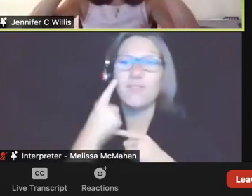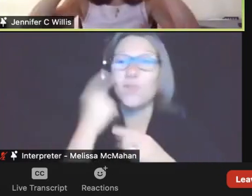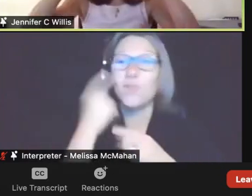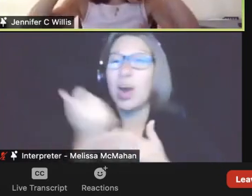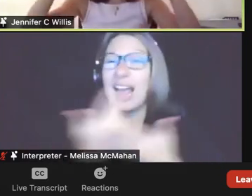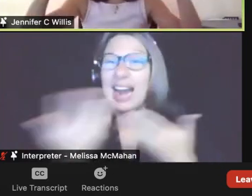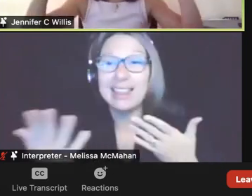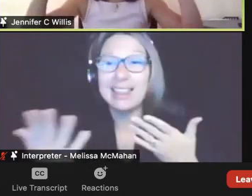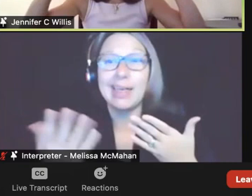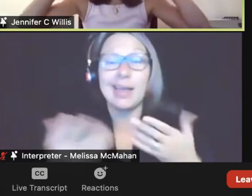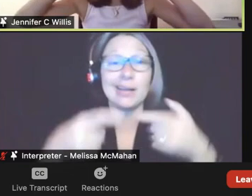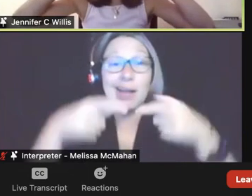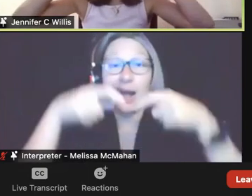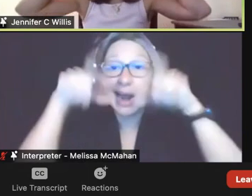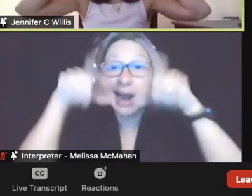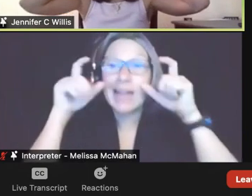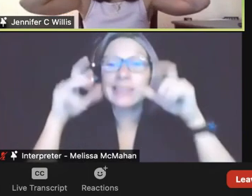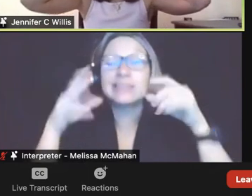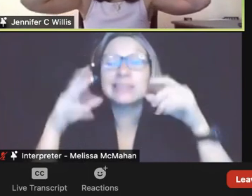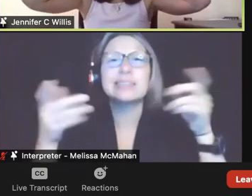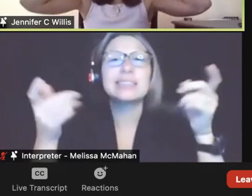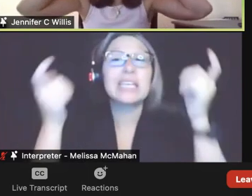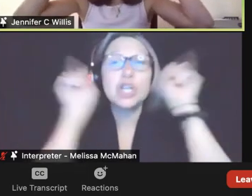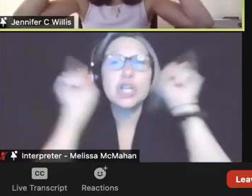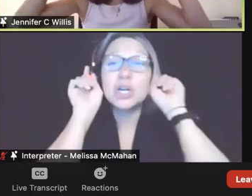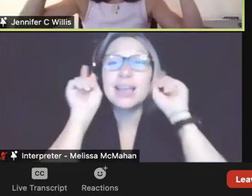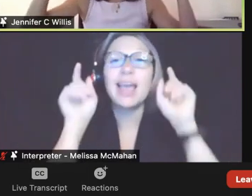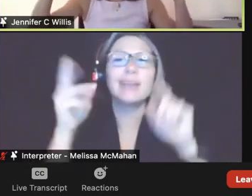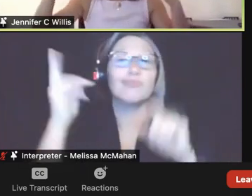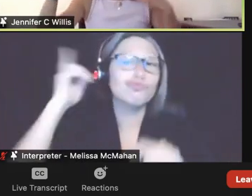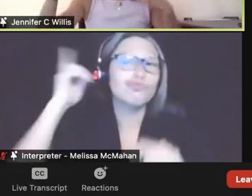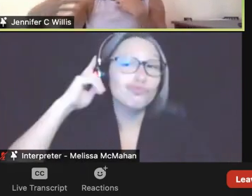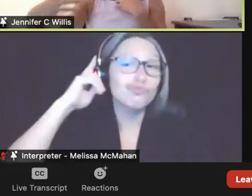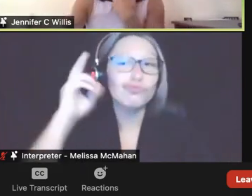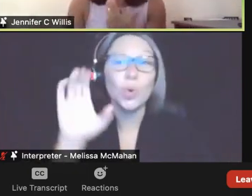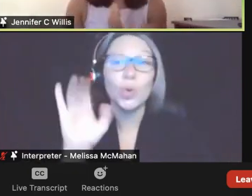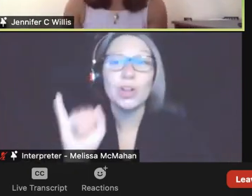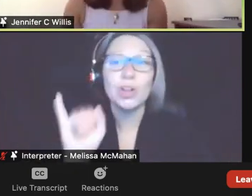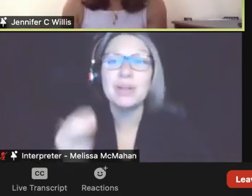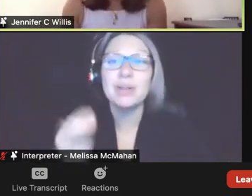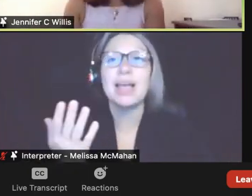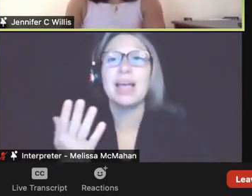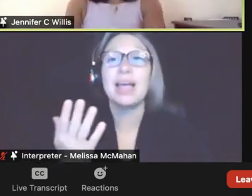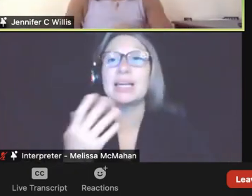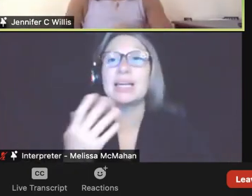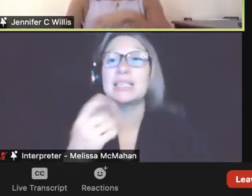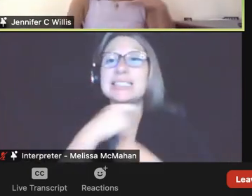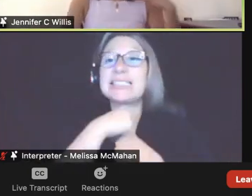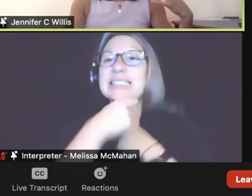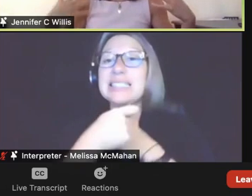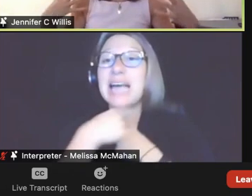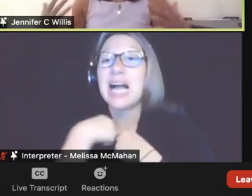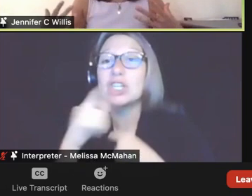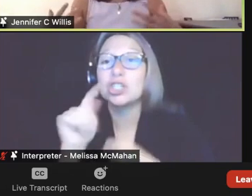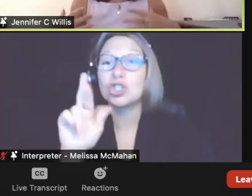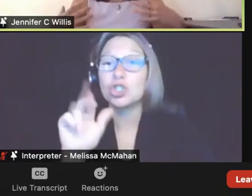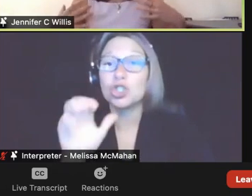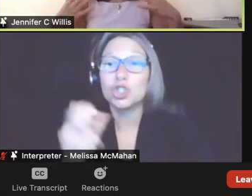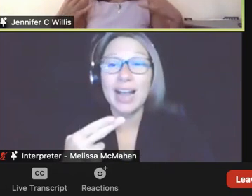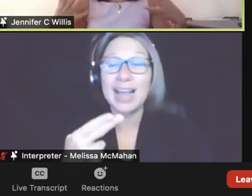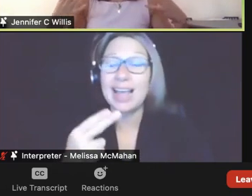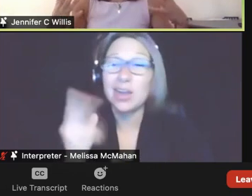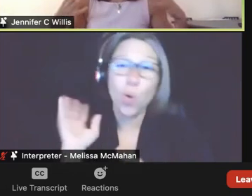putting glasses on, hearing aids, cochlear implants, suctioning of a trach, all of those